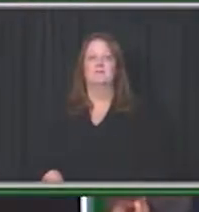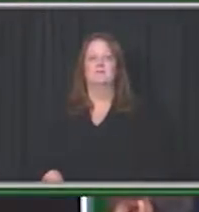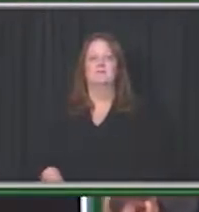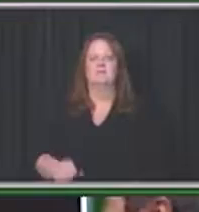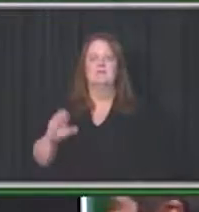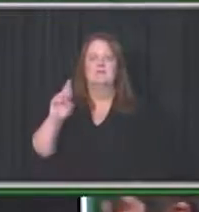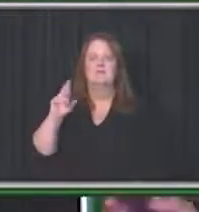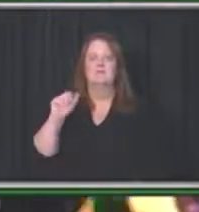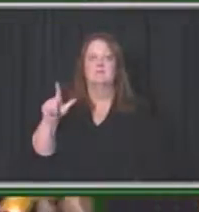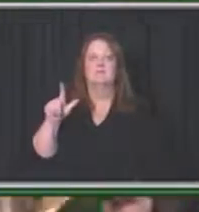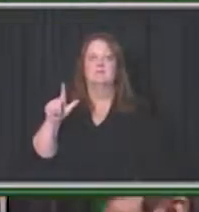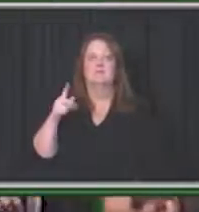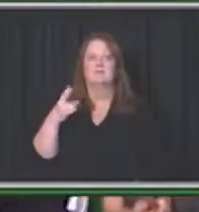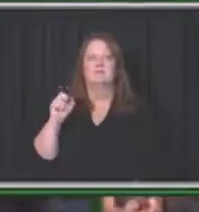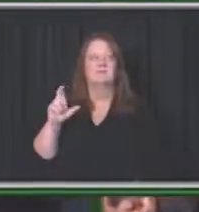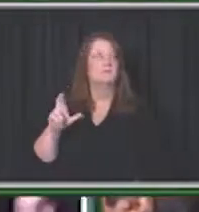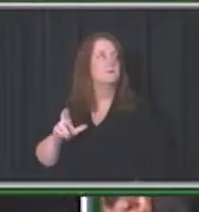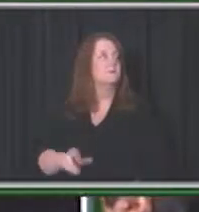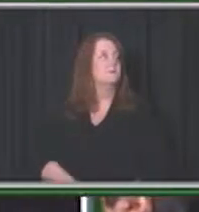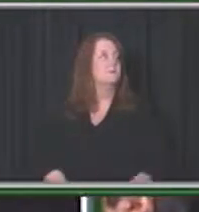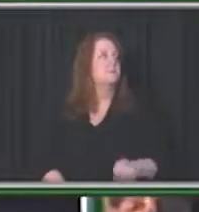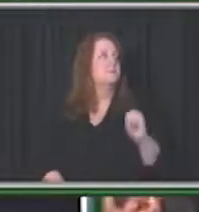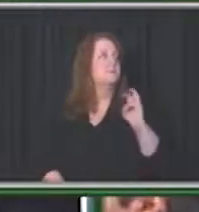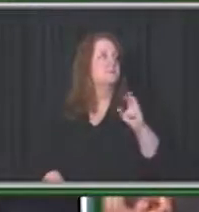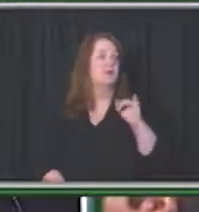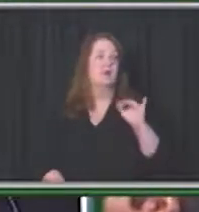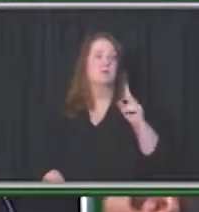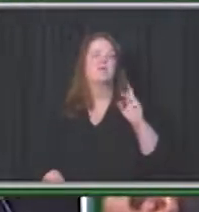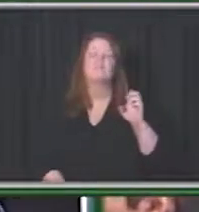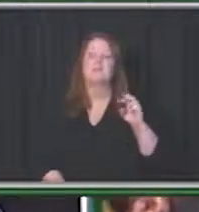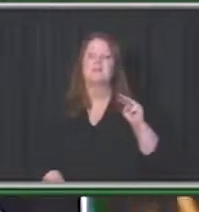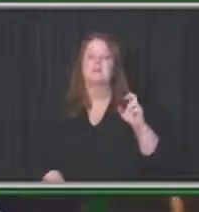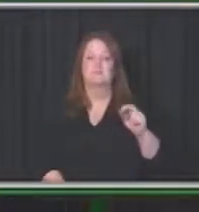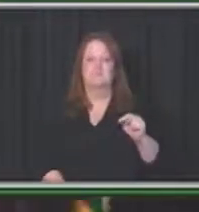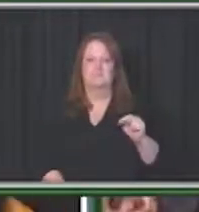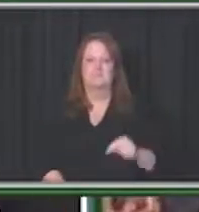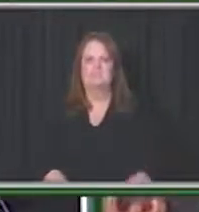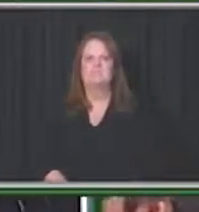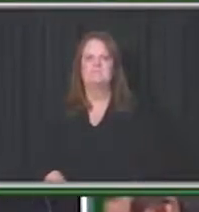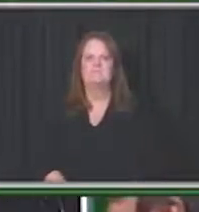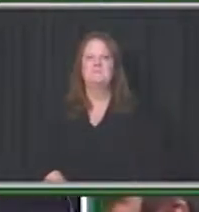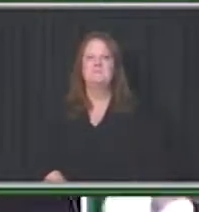Rachel Hunter. Eric Freckman.